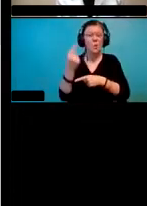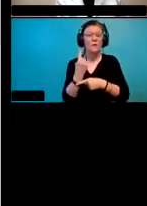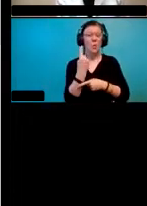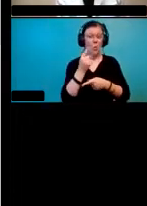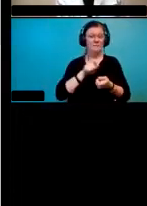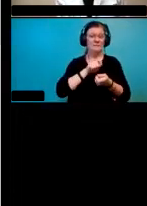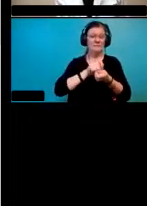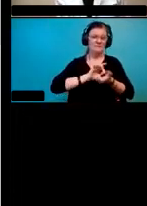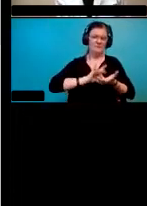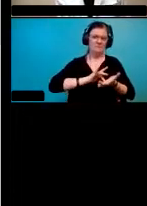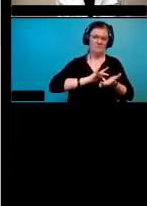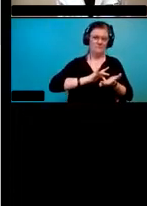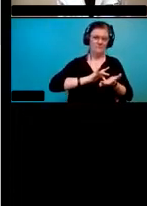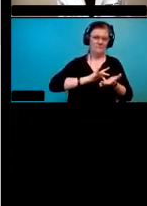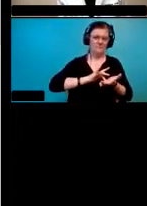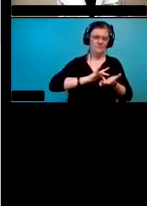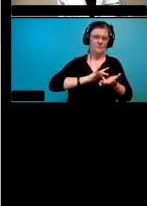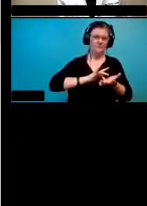medication.